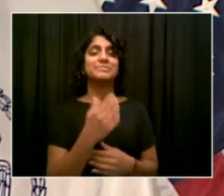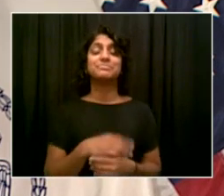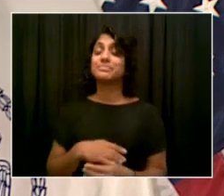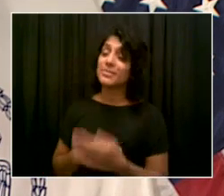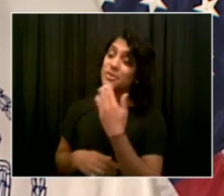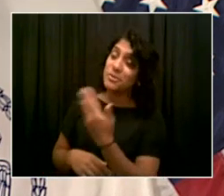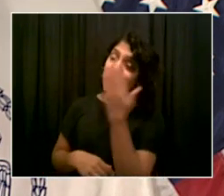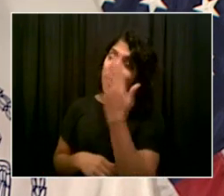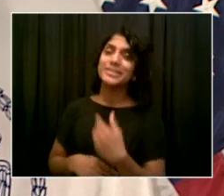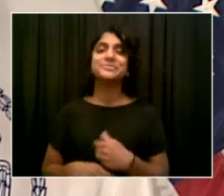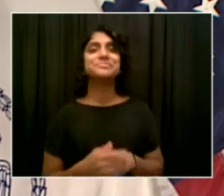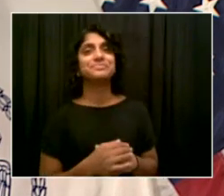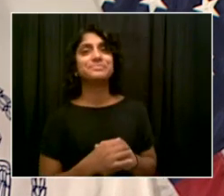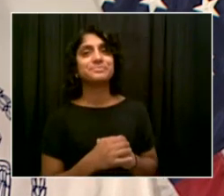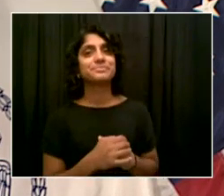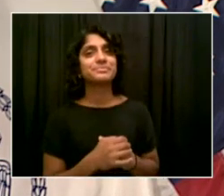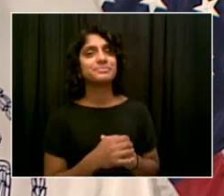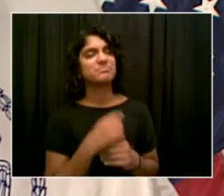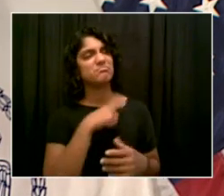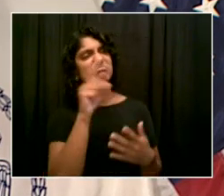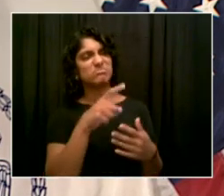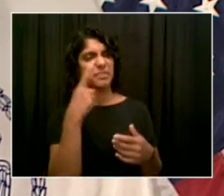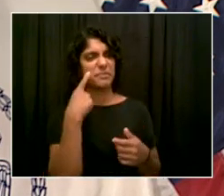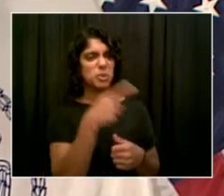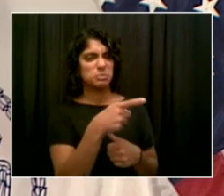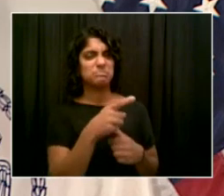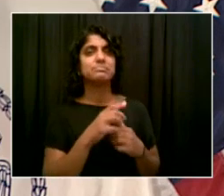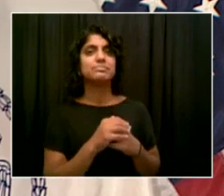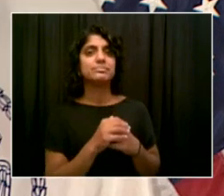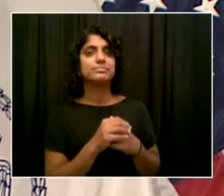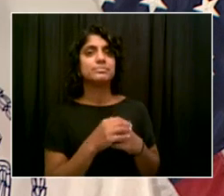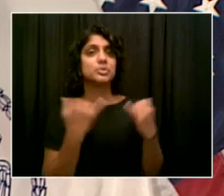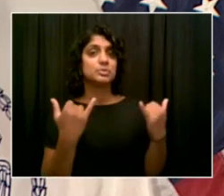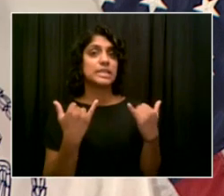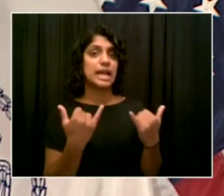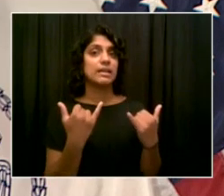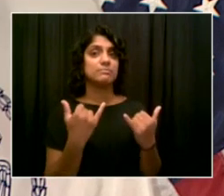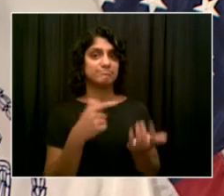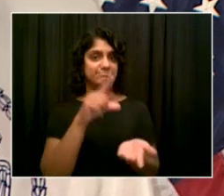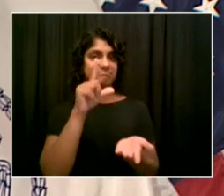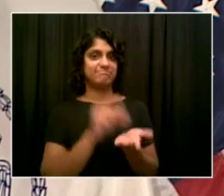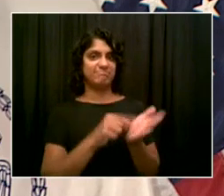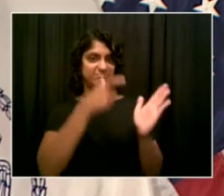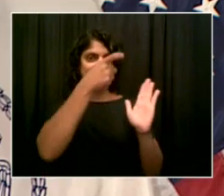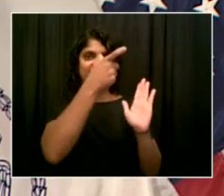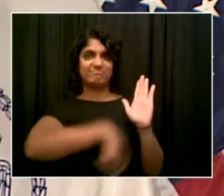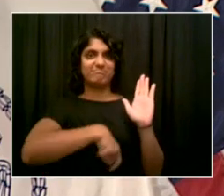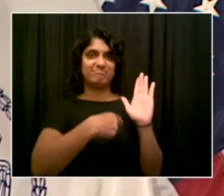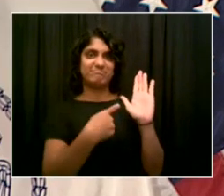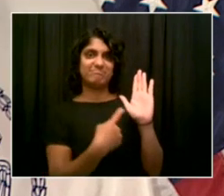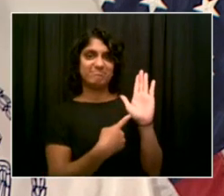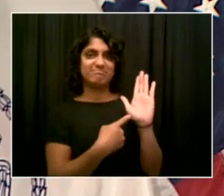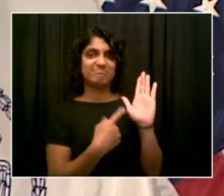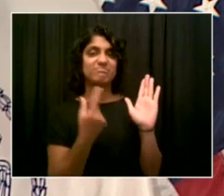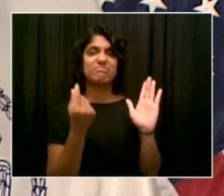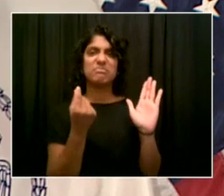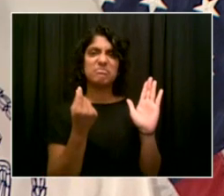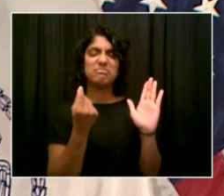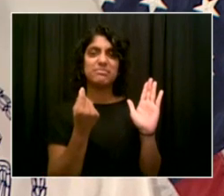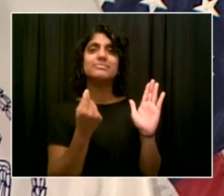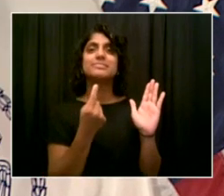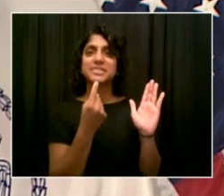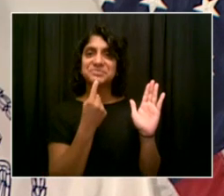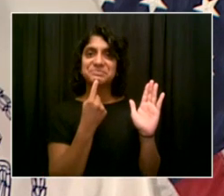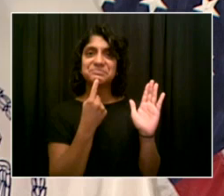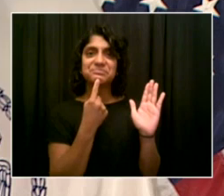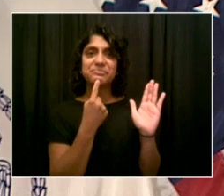ran in the paper today about the conditions in courts. And, you